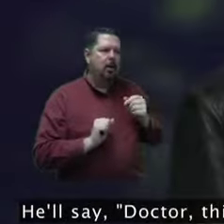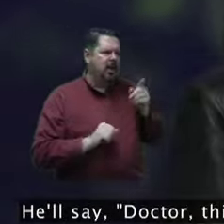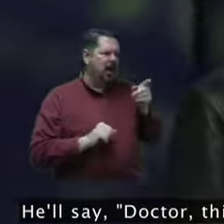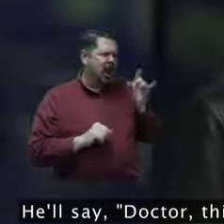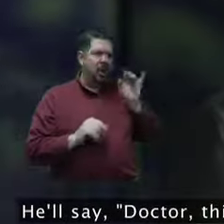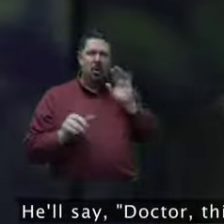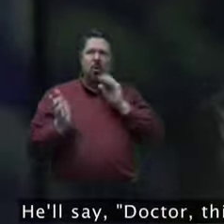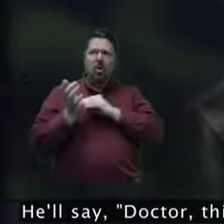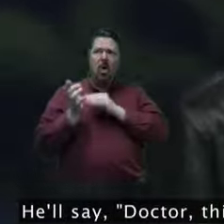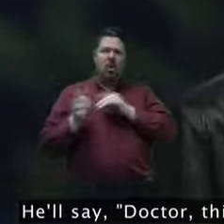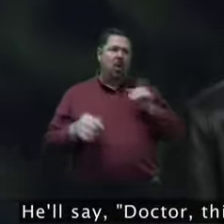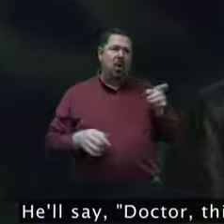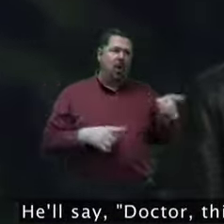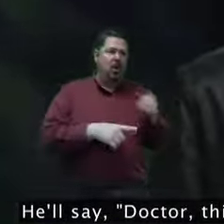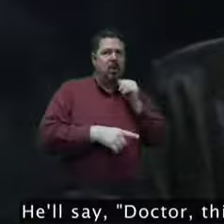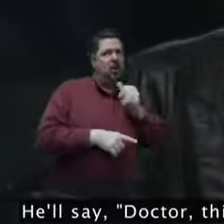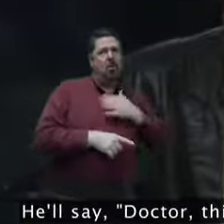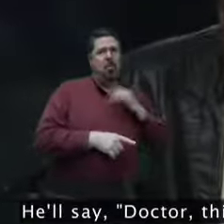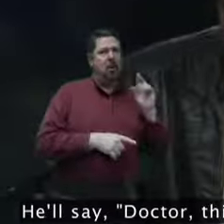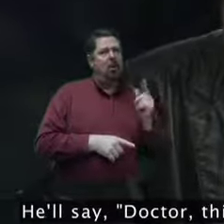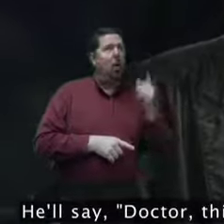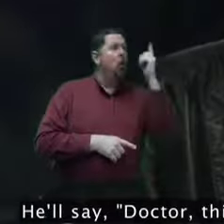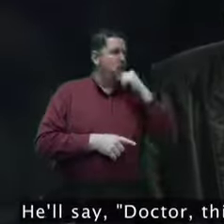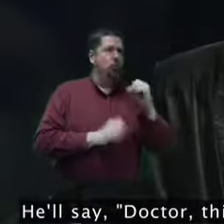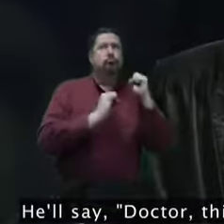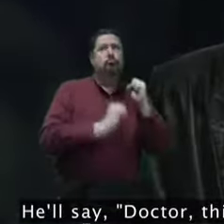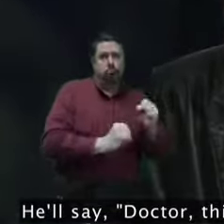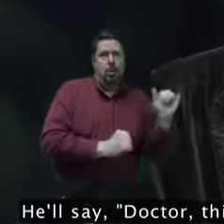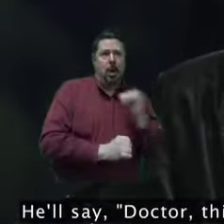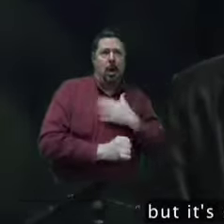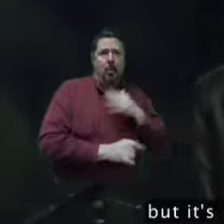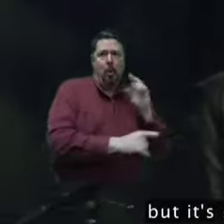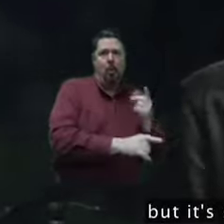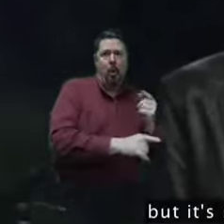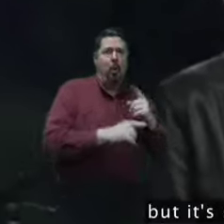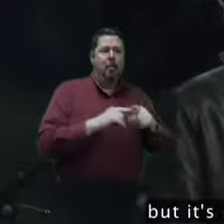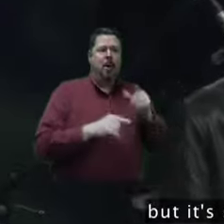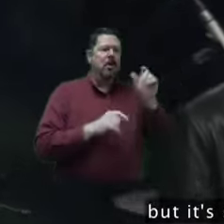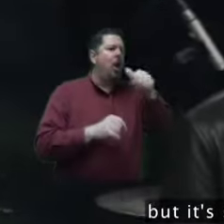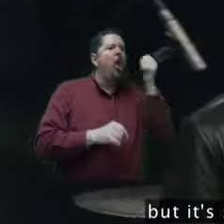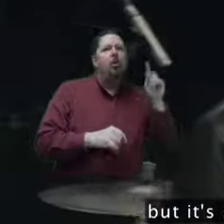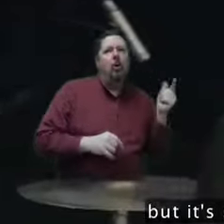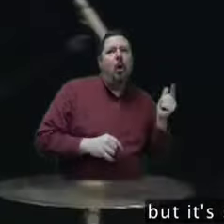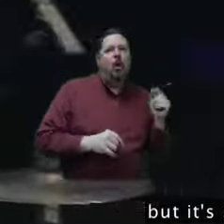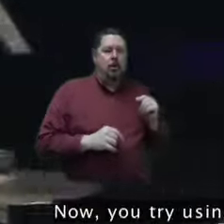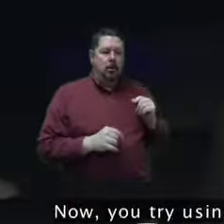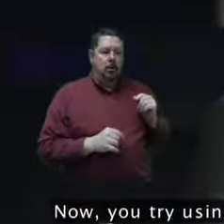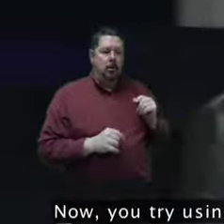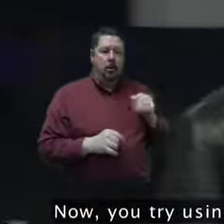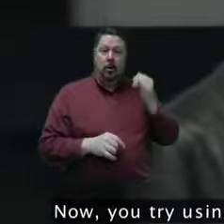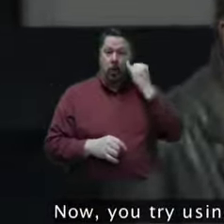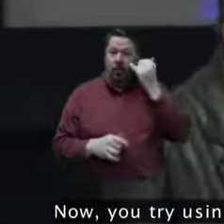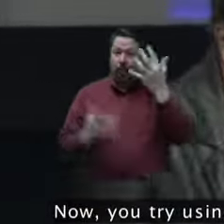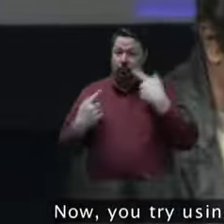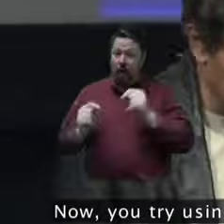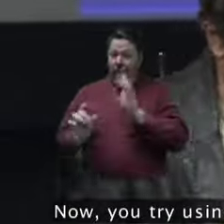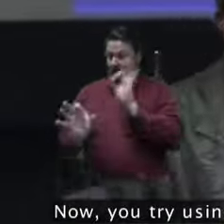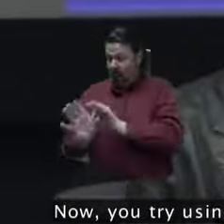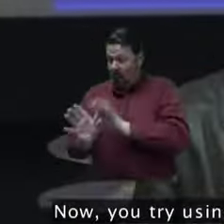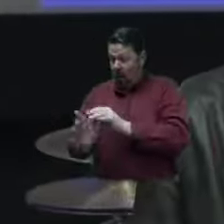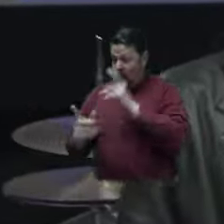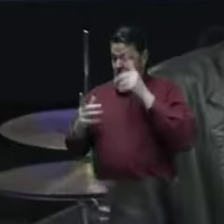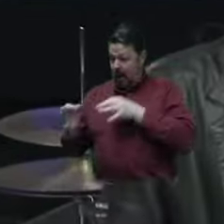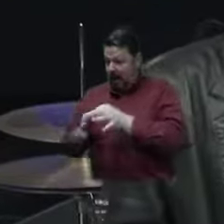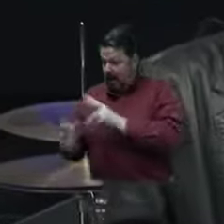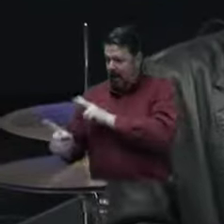say, Doctor, this is not Fifi. It looks exactly like Fifi, but it's some other dog. Now you try using the